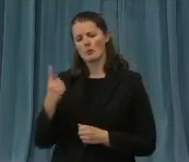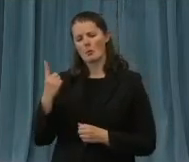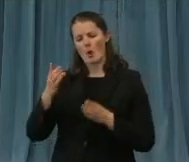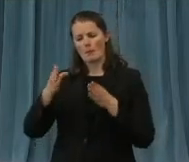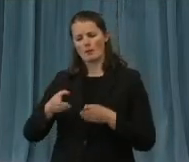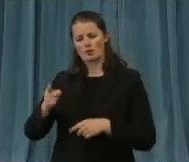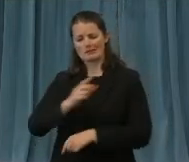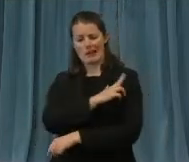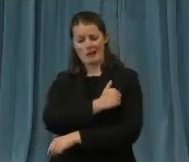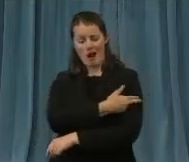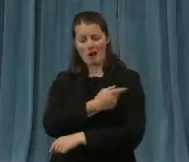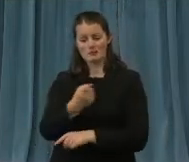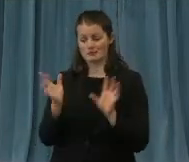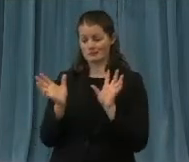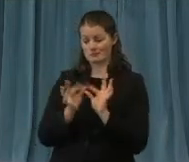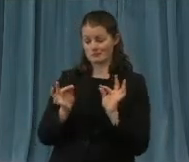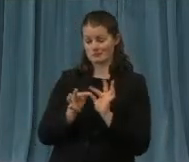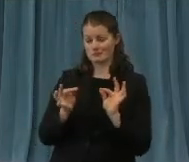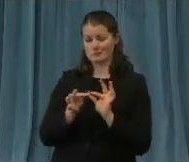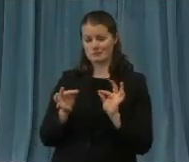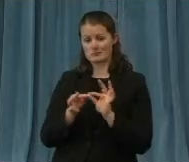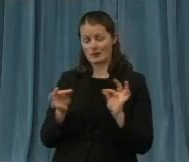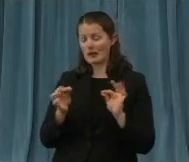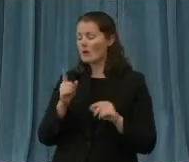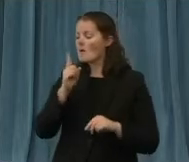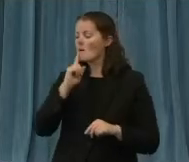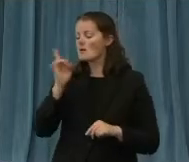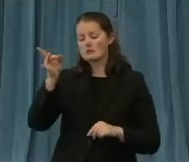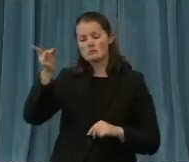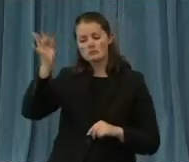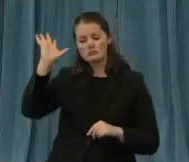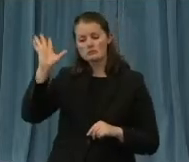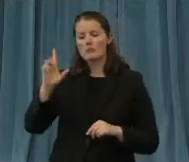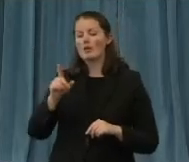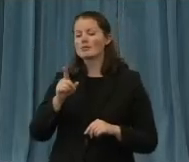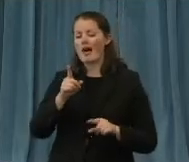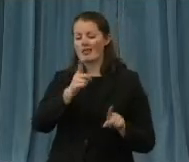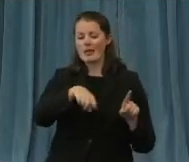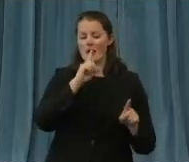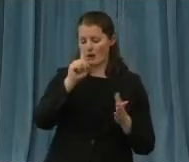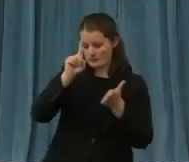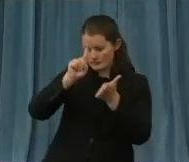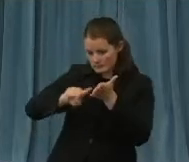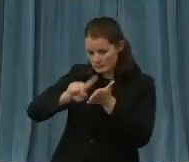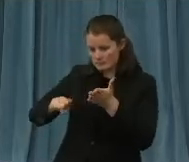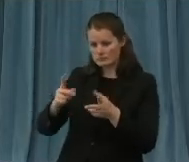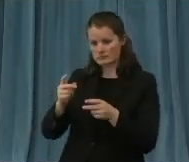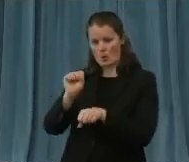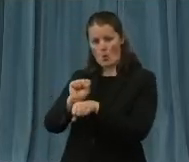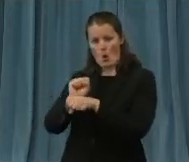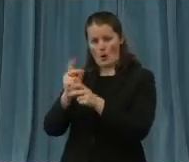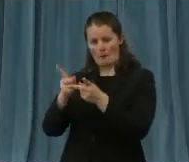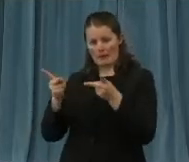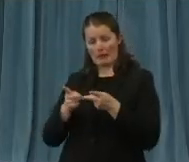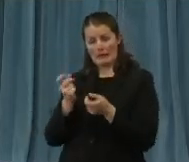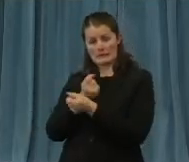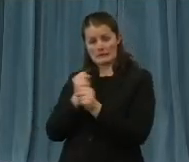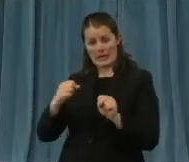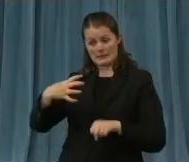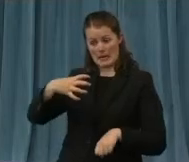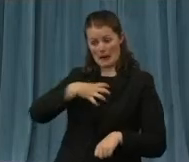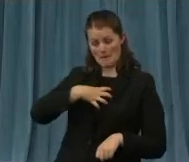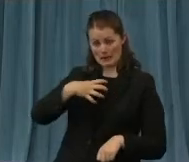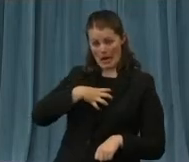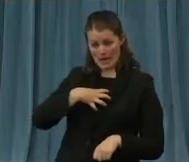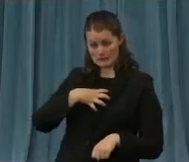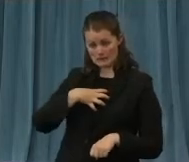completely unacceptable that Nevada OSHA was investigating workplace safety complaints against hospitals without conducting worksite inspections. OSHA has said it's not